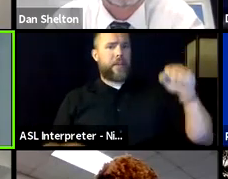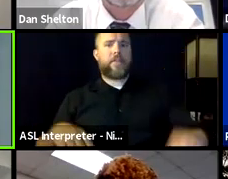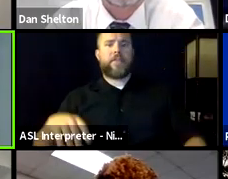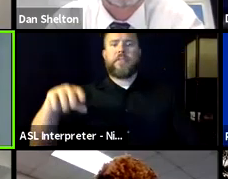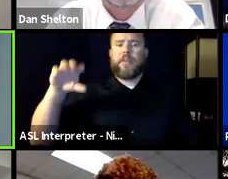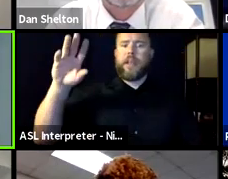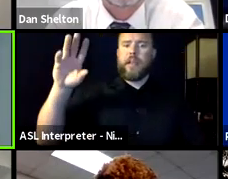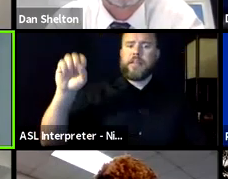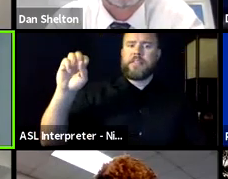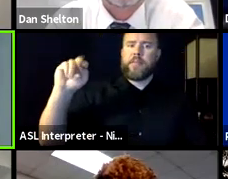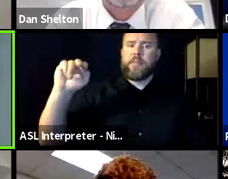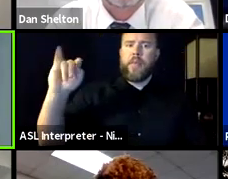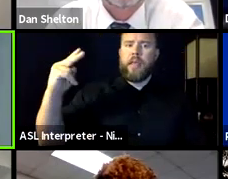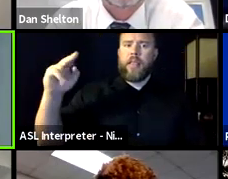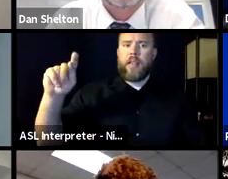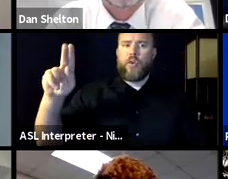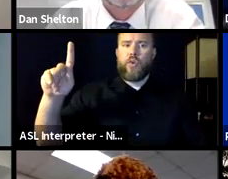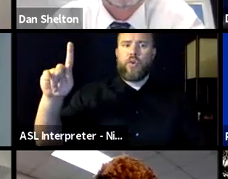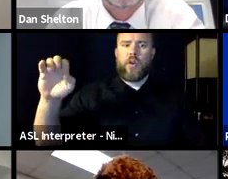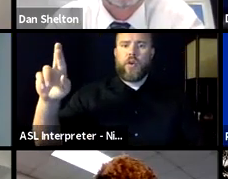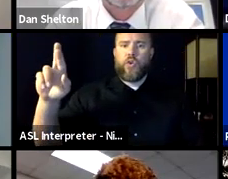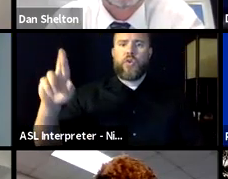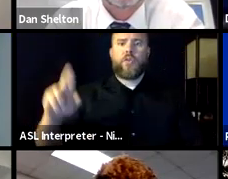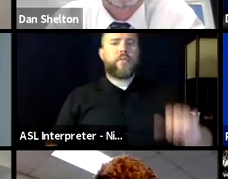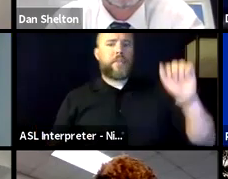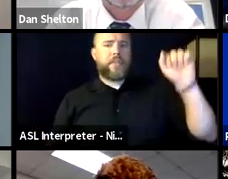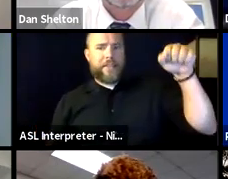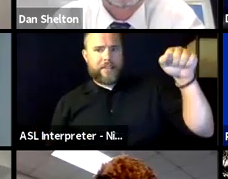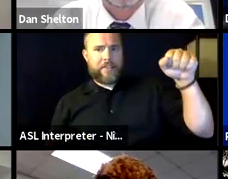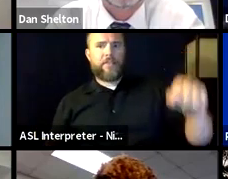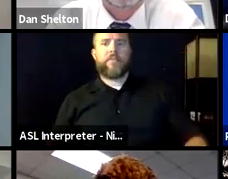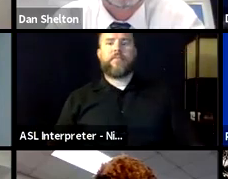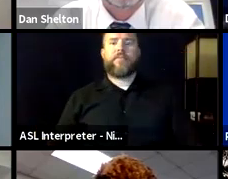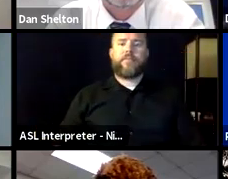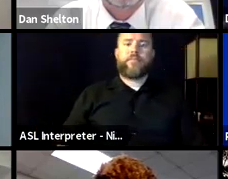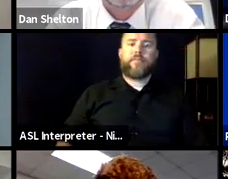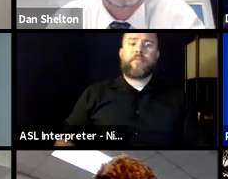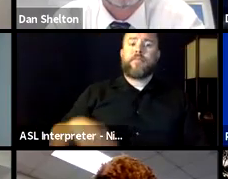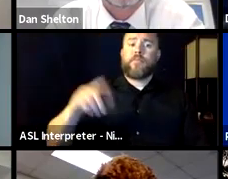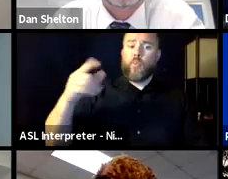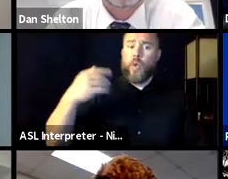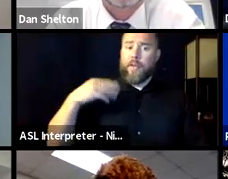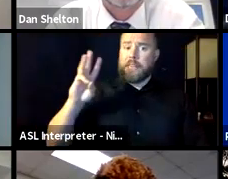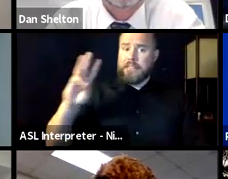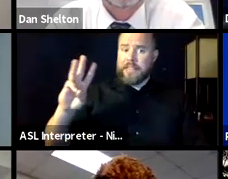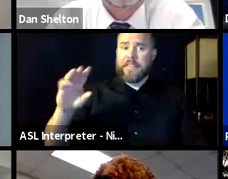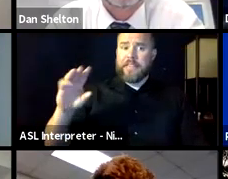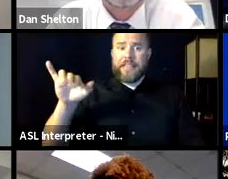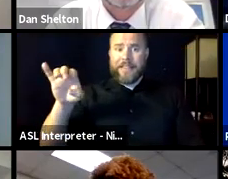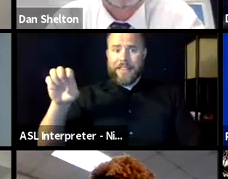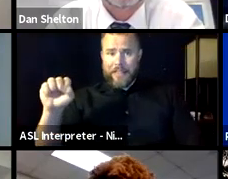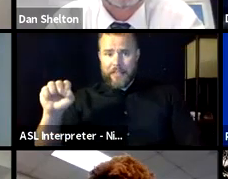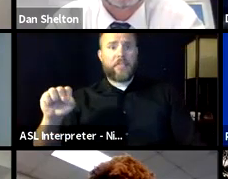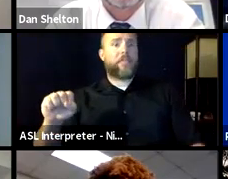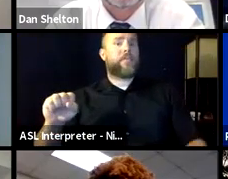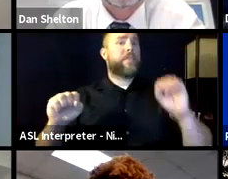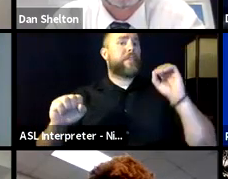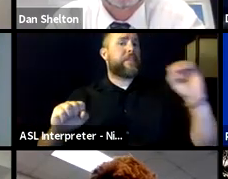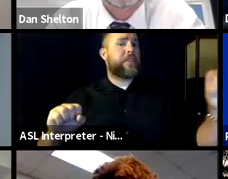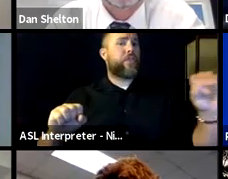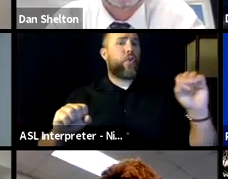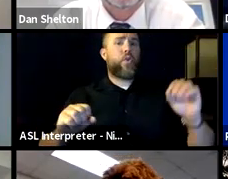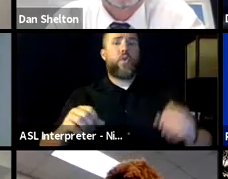Alethea Smith Tucker, yes. Keely Powell also votes yes. 6 yes, 0 no, 0 abstentions, 1 vacancy. The